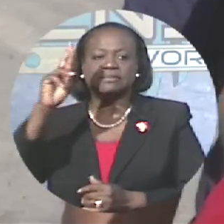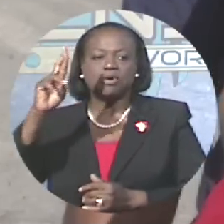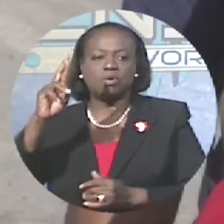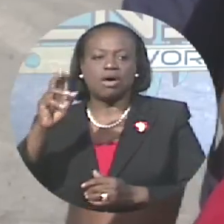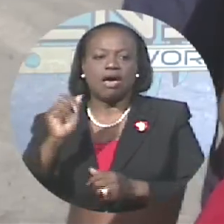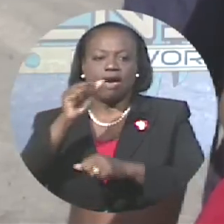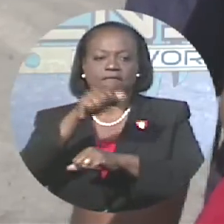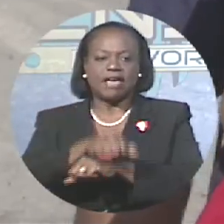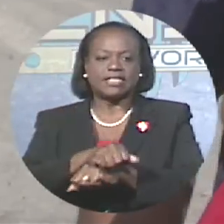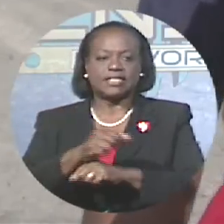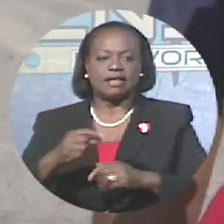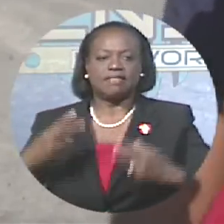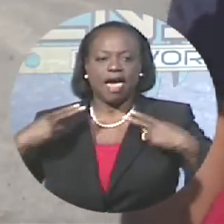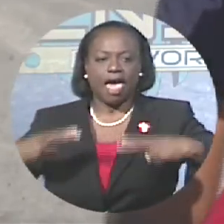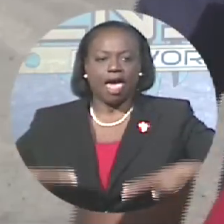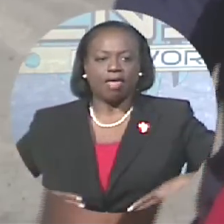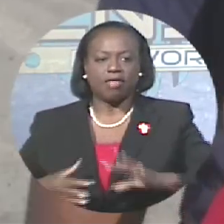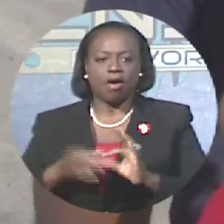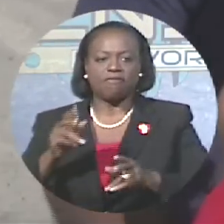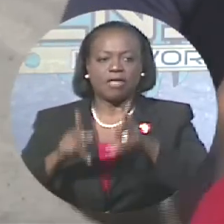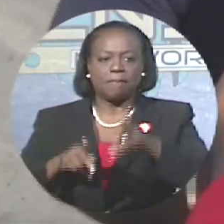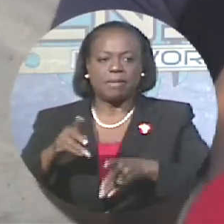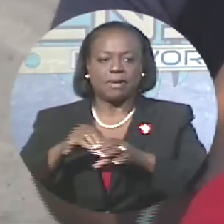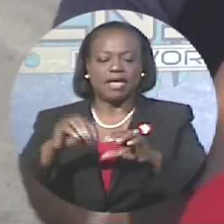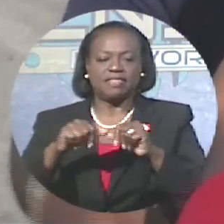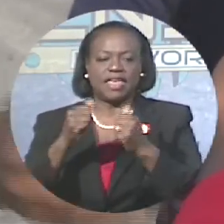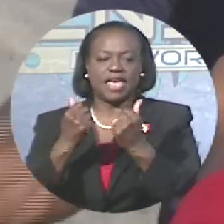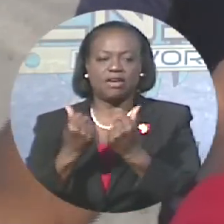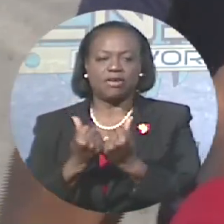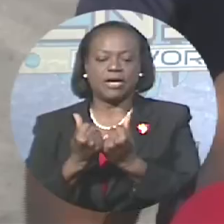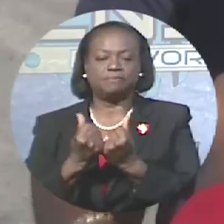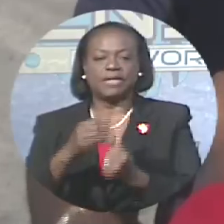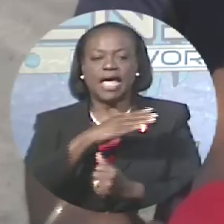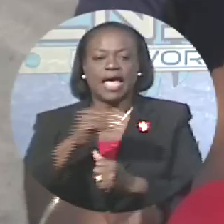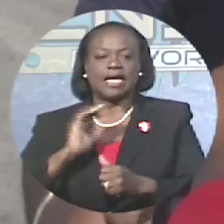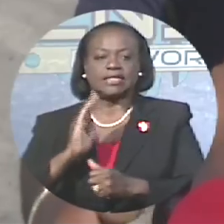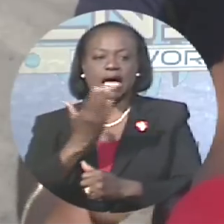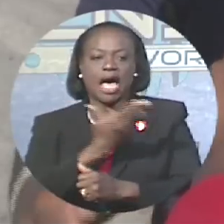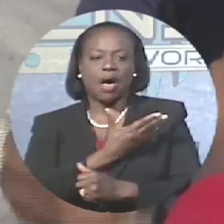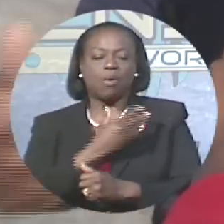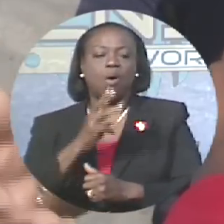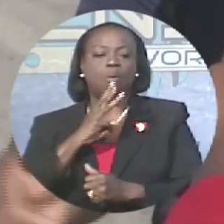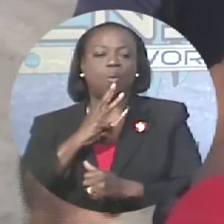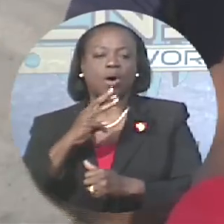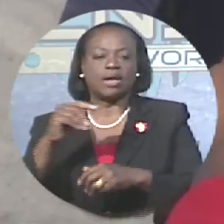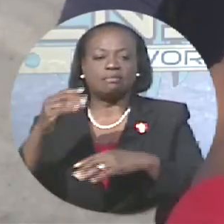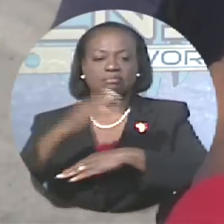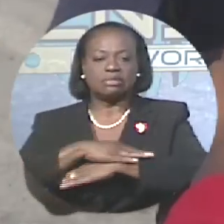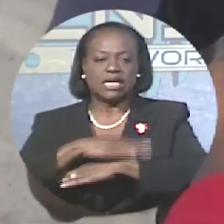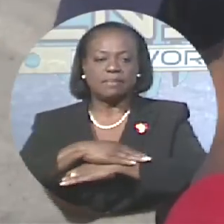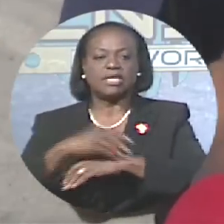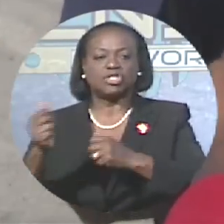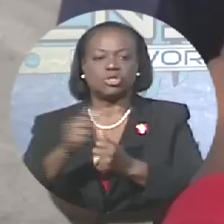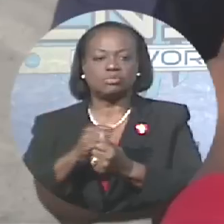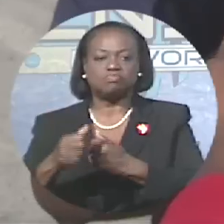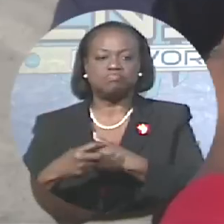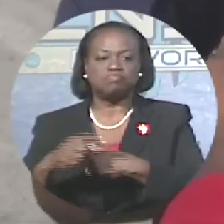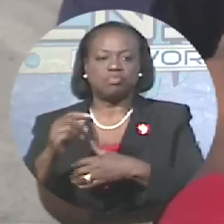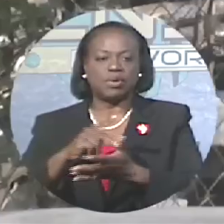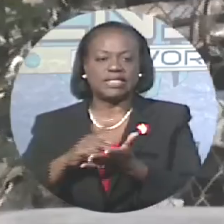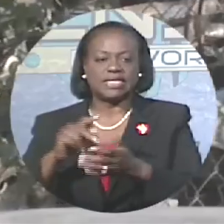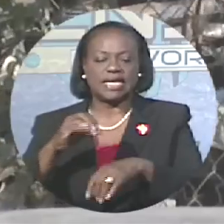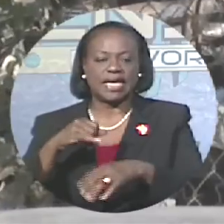of the residents in this area. It's also contaminating our water table, and then there's also a lot of